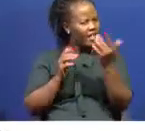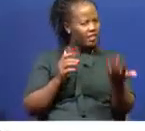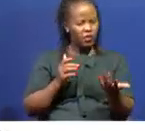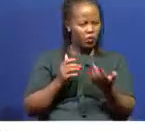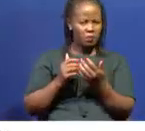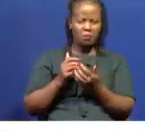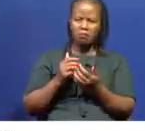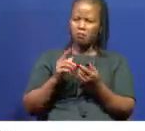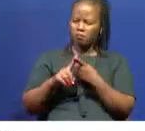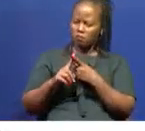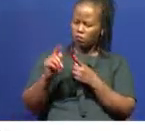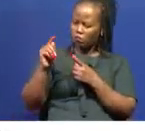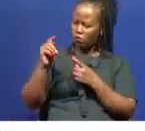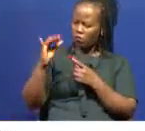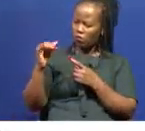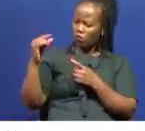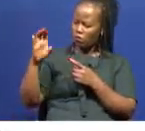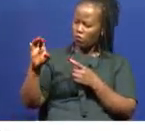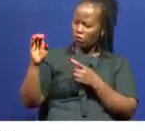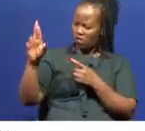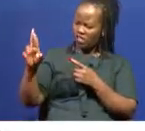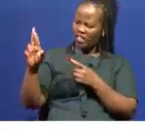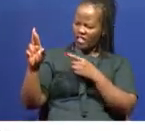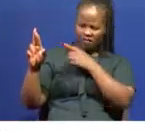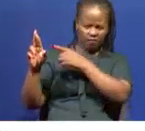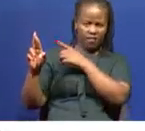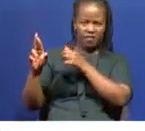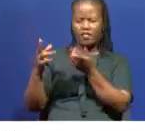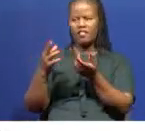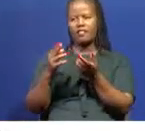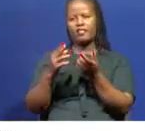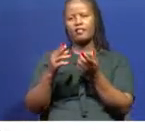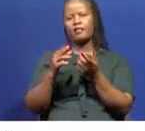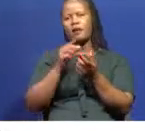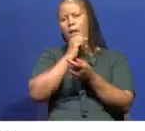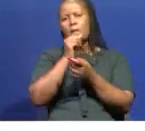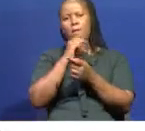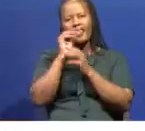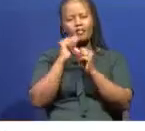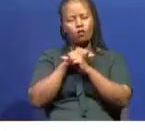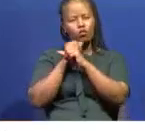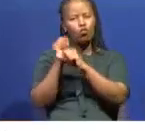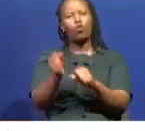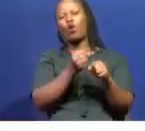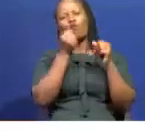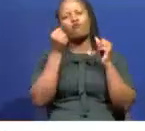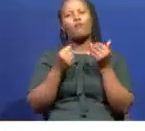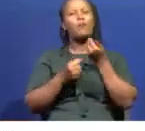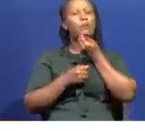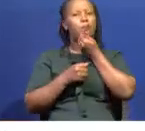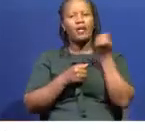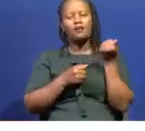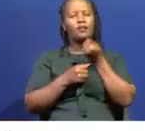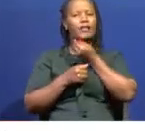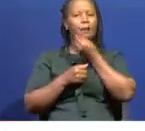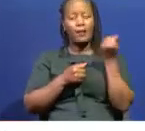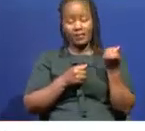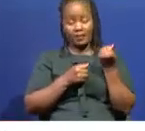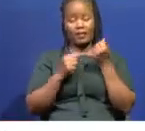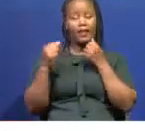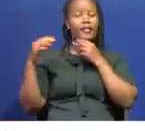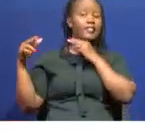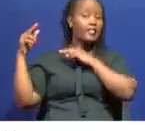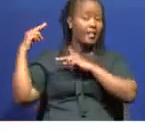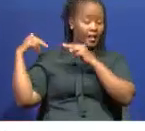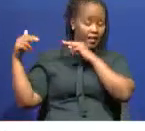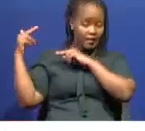Tiger Woods. Tiger Woods, he's a colored golf. He's one of the best golfers in